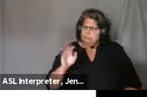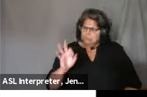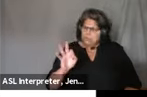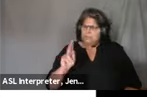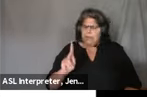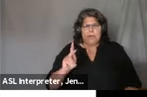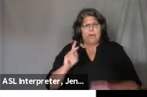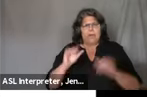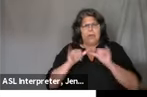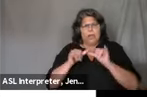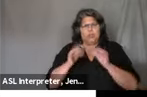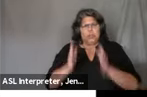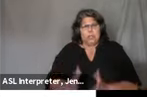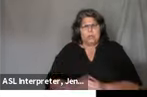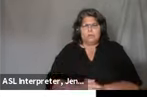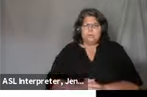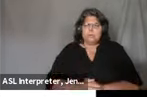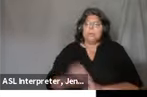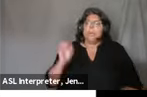Yes.